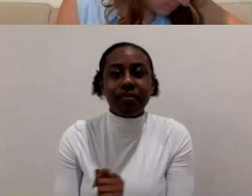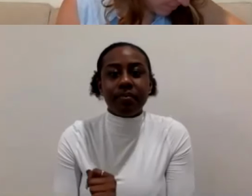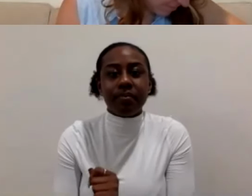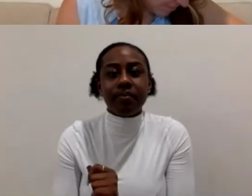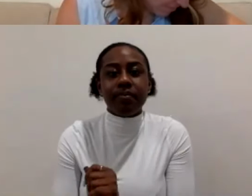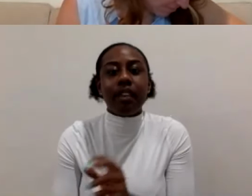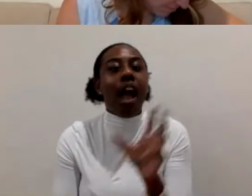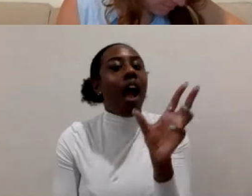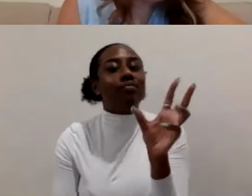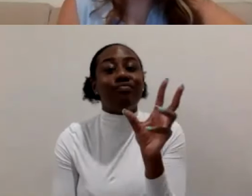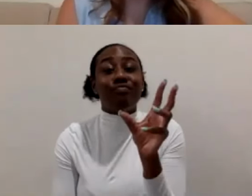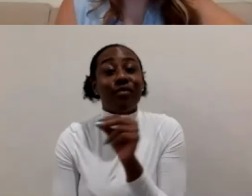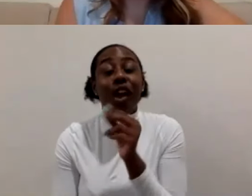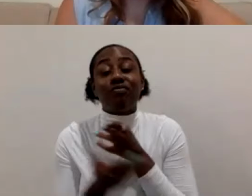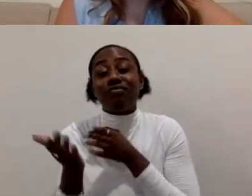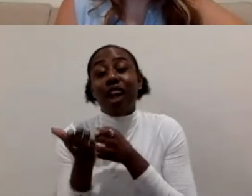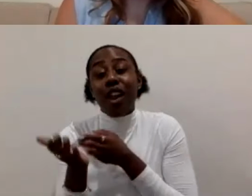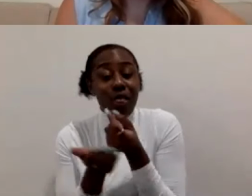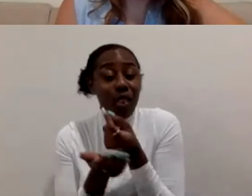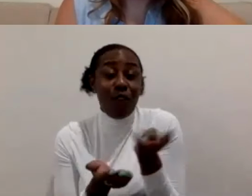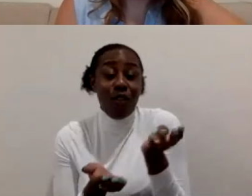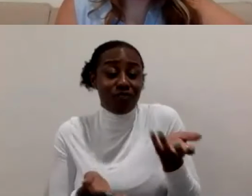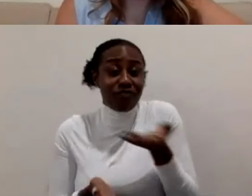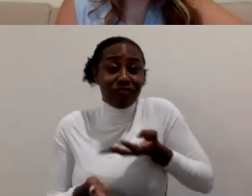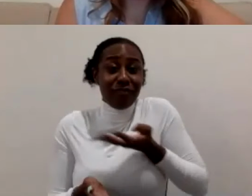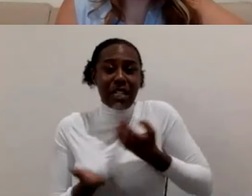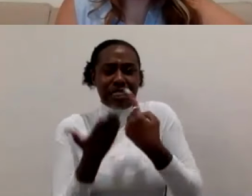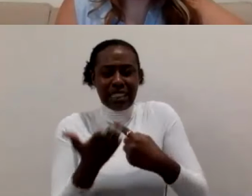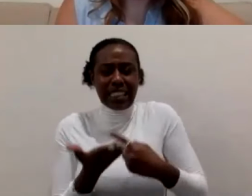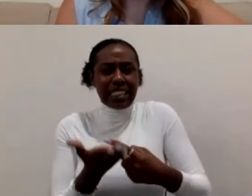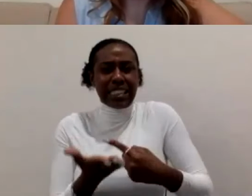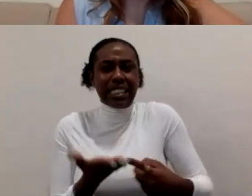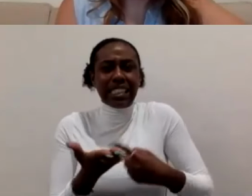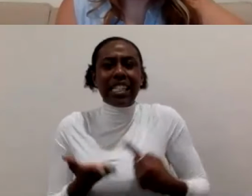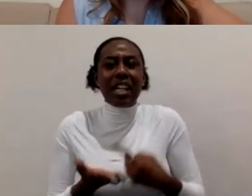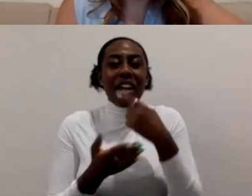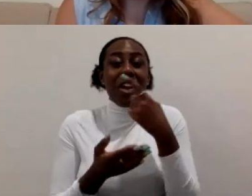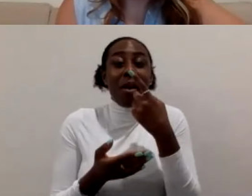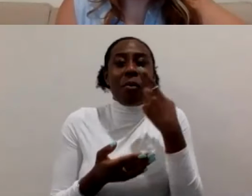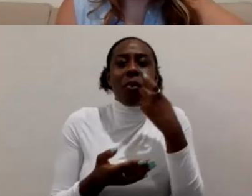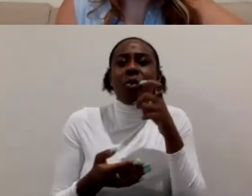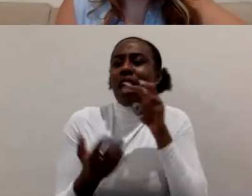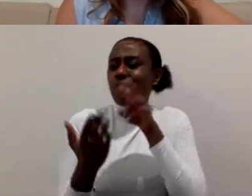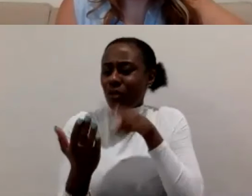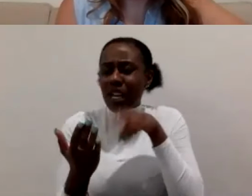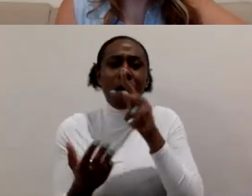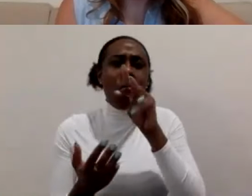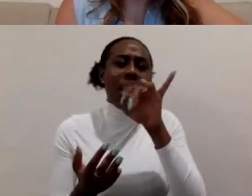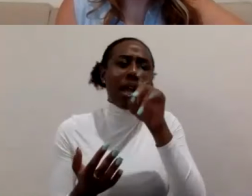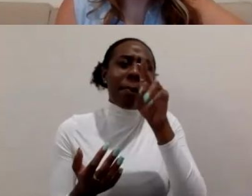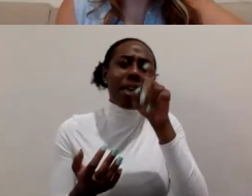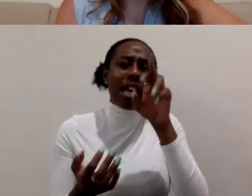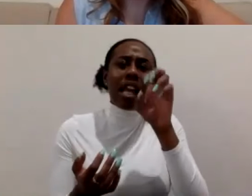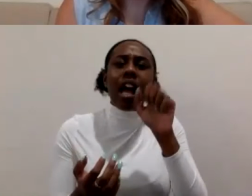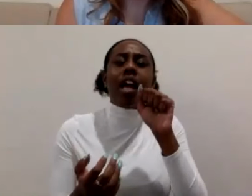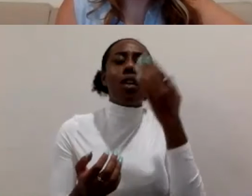No, honestly, the two of us were having a great discussion back and forth as we were reading the Wikipedia article to each other and being startled by facts and didn't have time to take